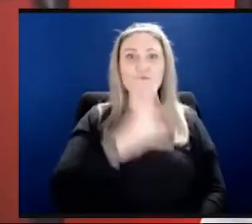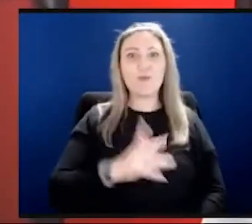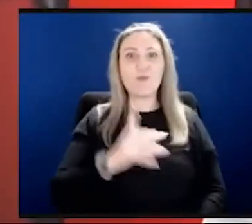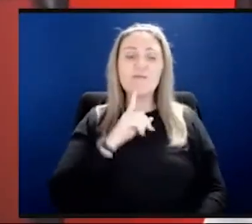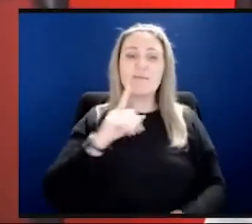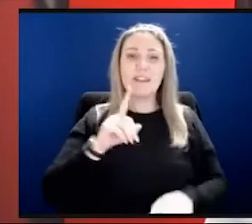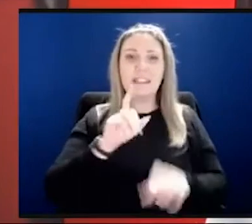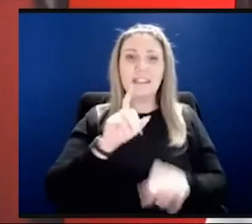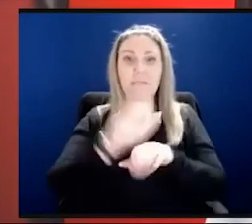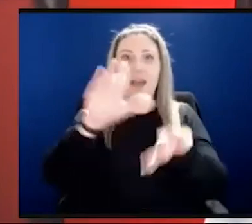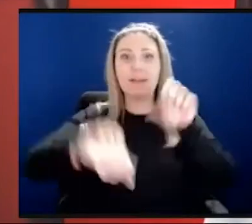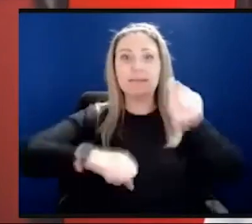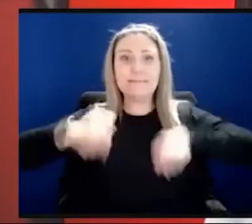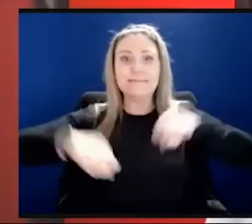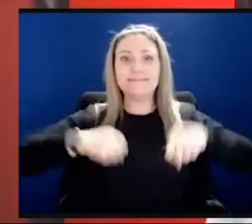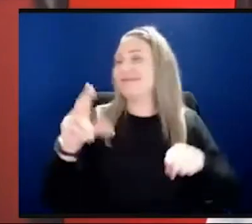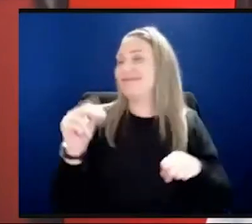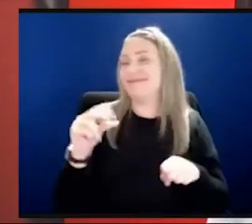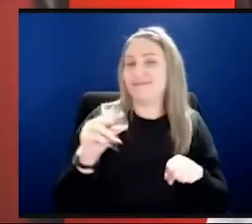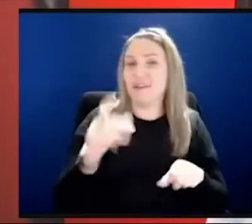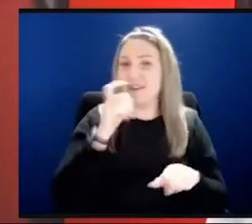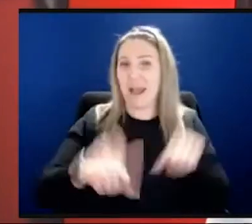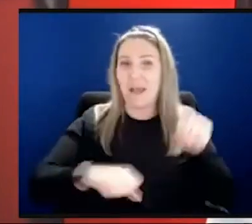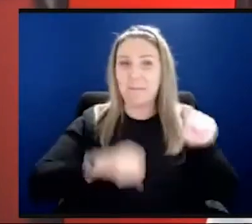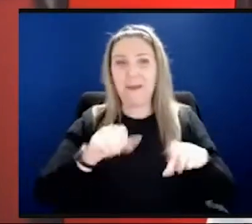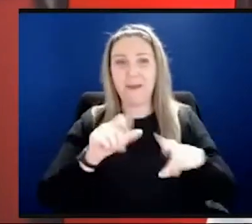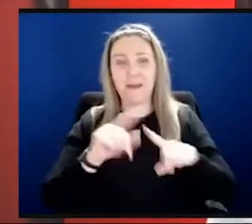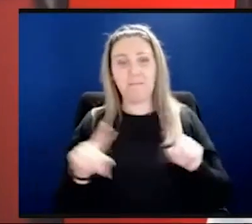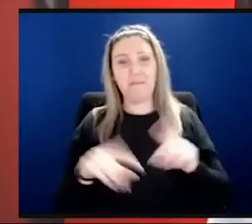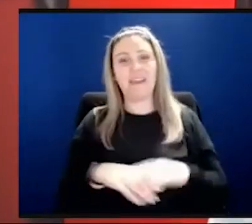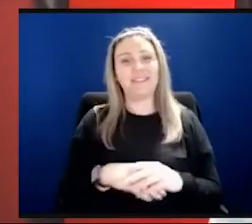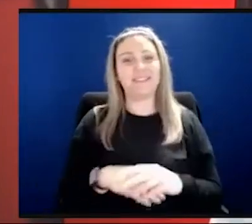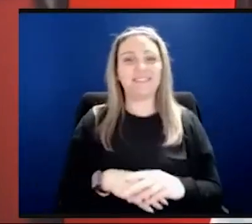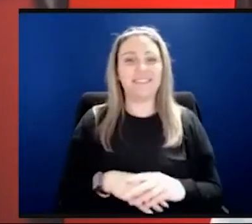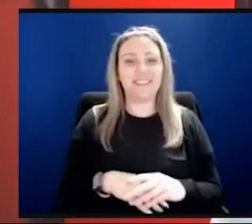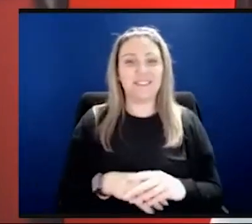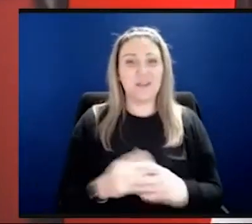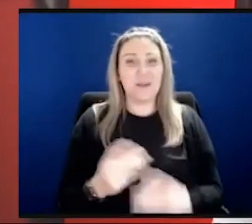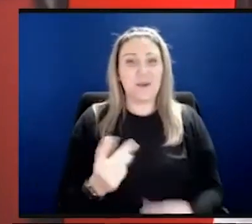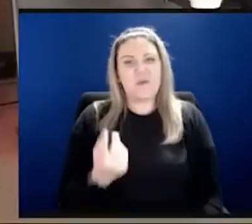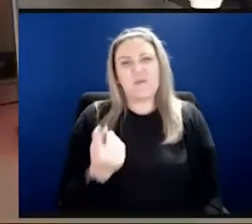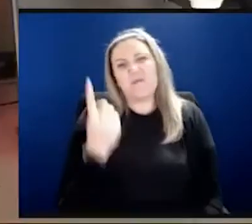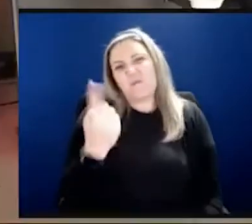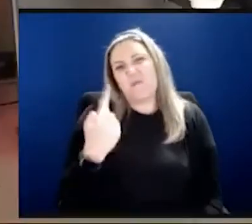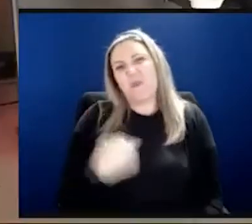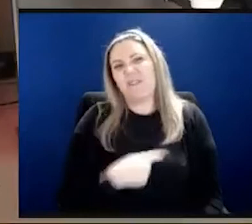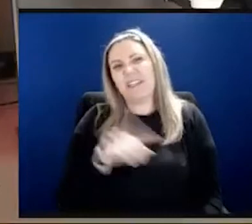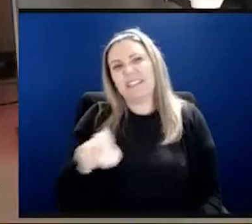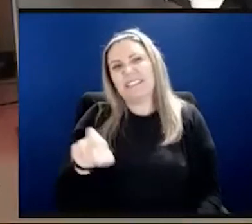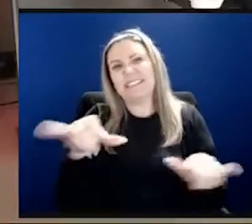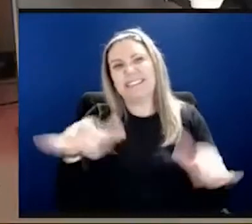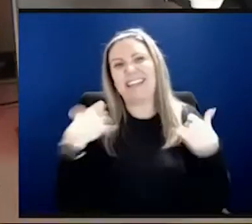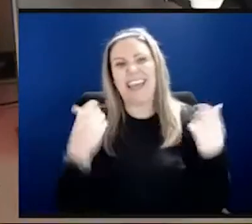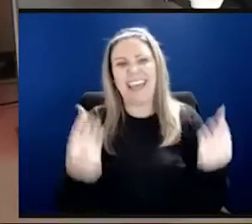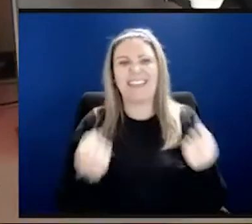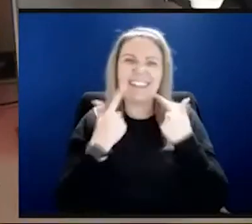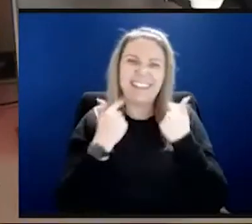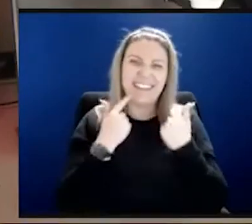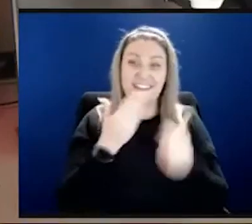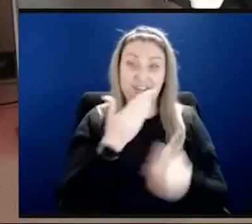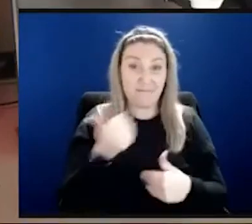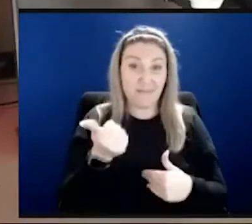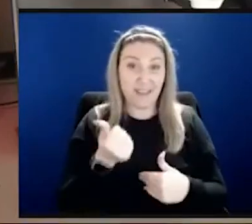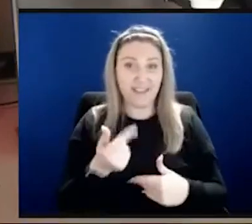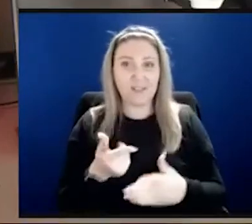nature. She hasn't gotten really into biking, but you know, one of us has got to stay healthy, I guess. The best part about this is what you got after you. Well, how long did it take